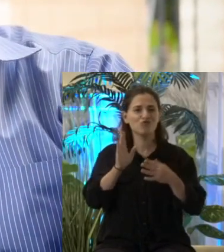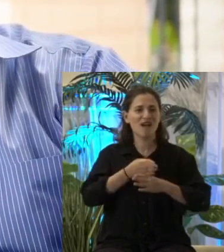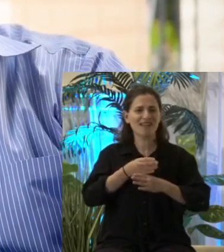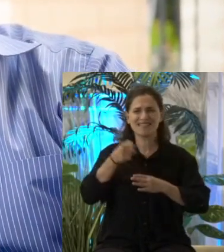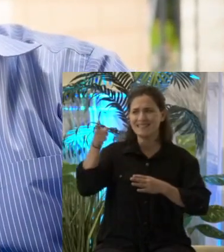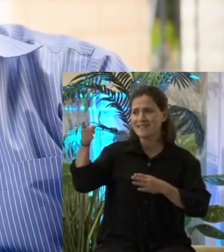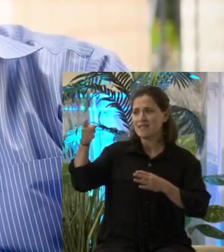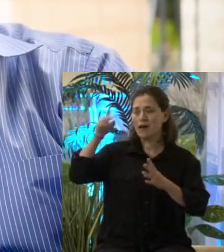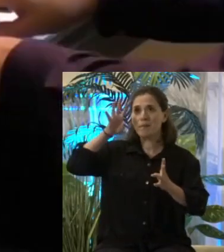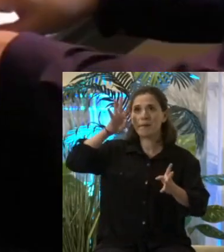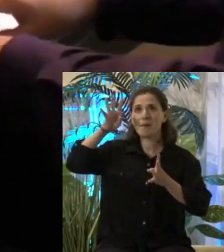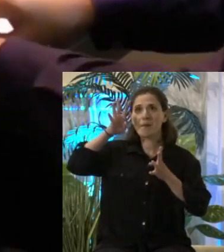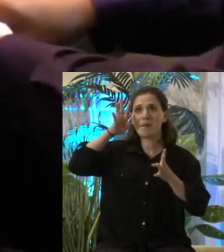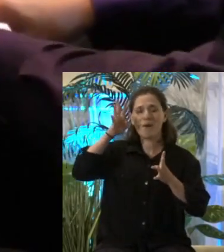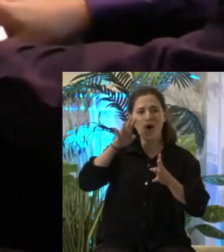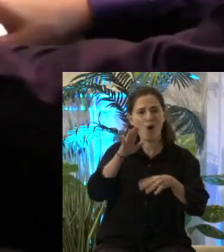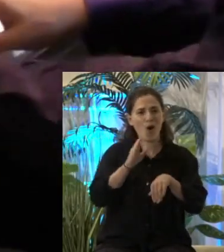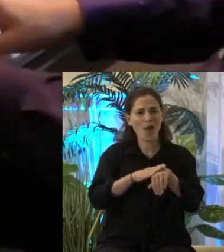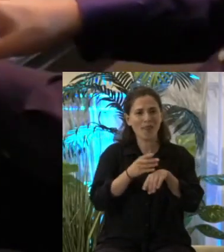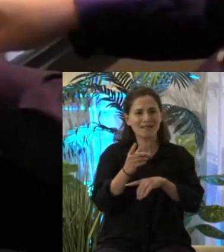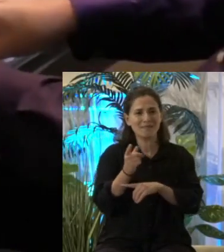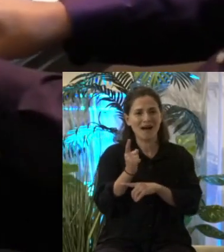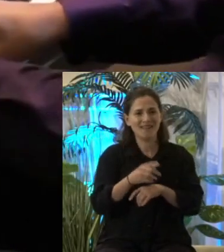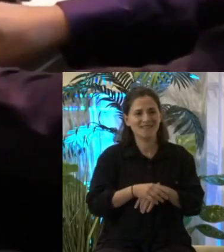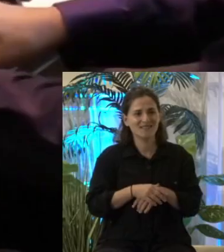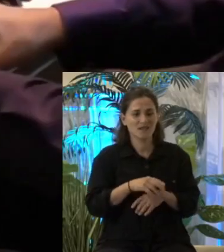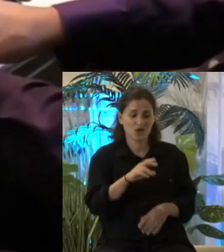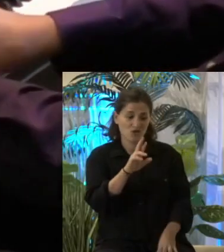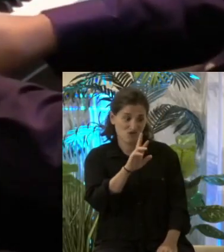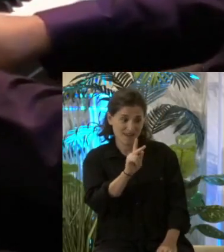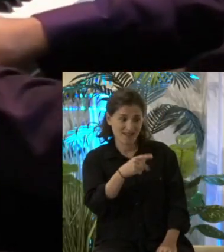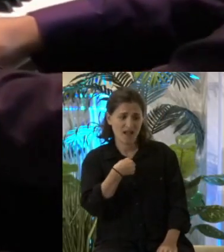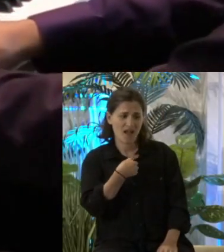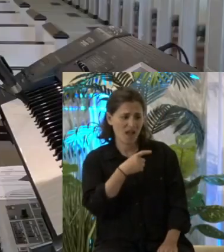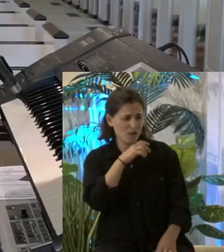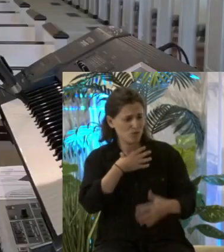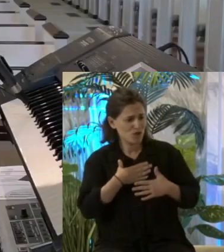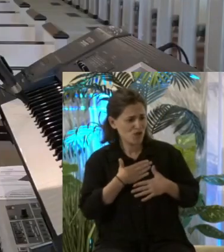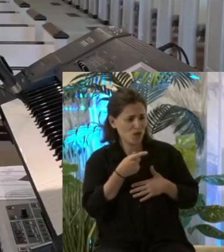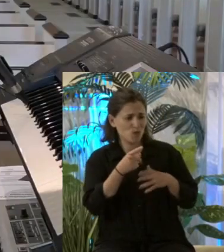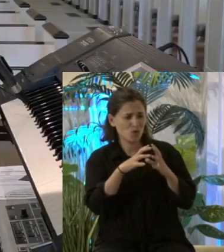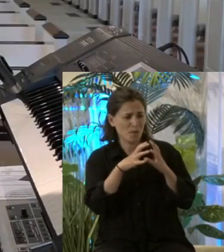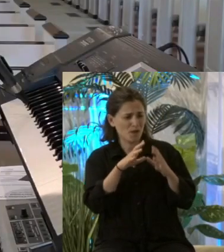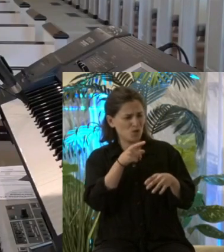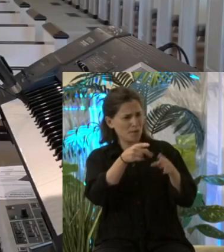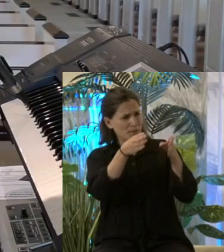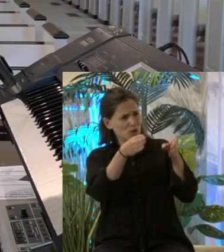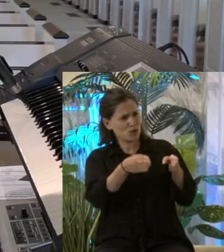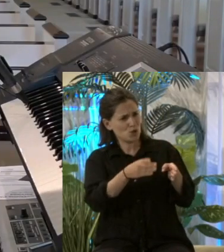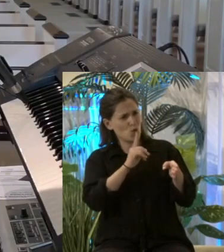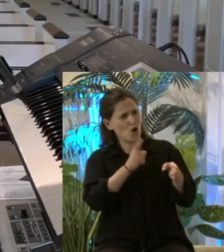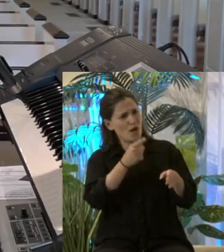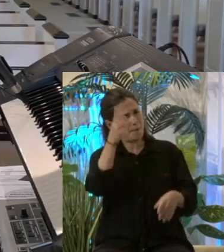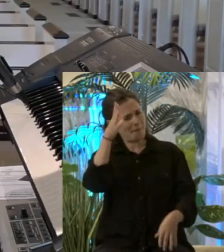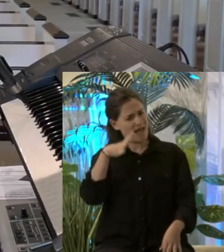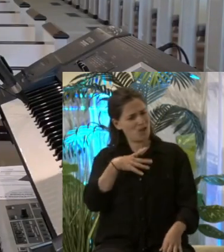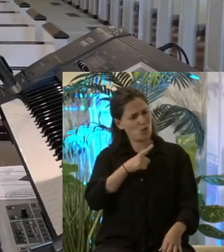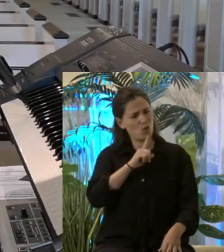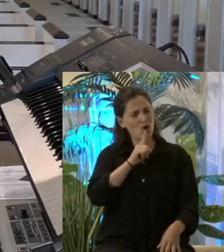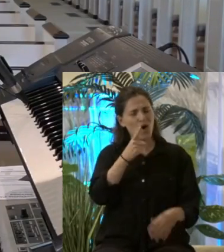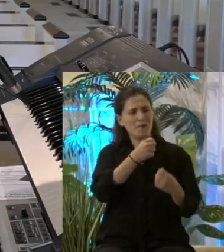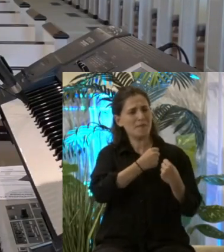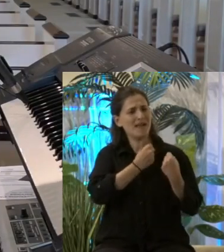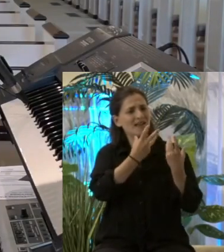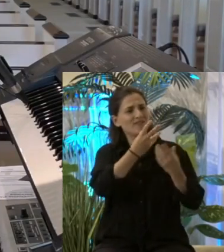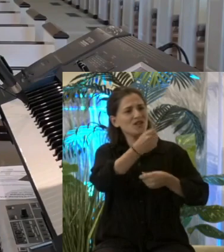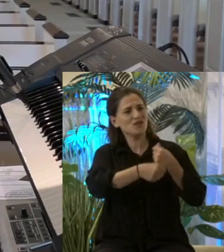right there on the spot. Rick, you know that I love you and I appreciate and admire you for the person that you are, for the man that you are, for all of your